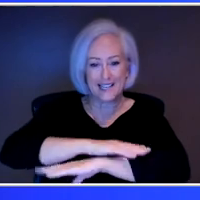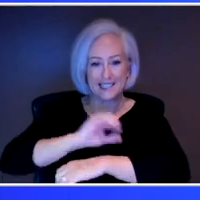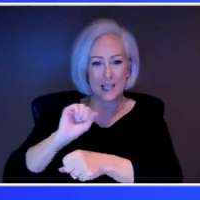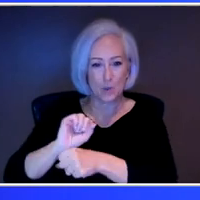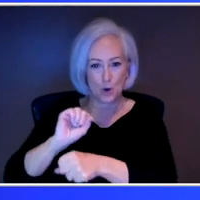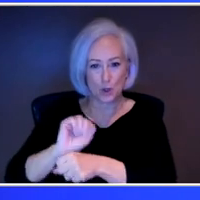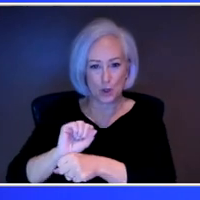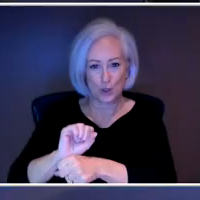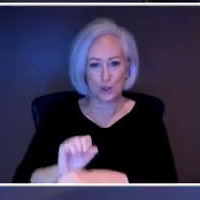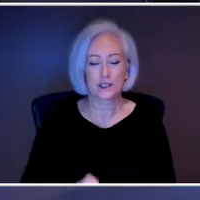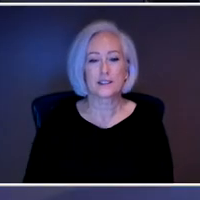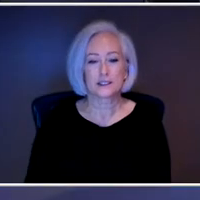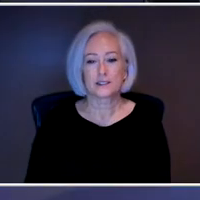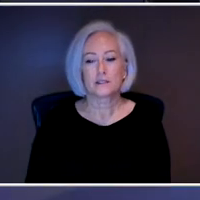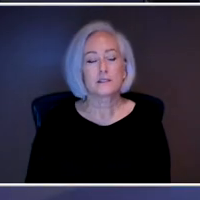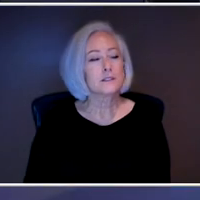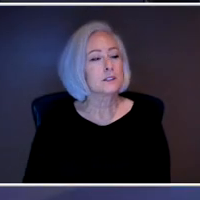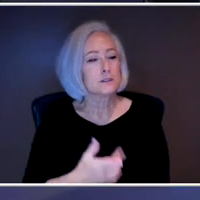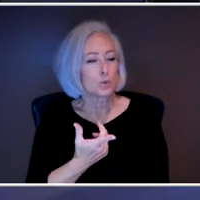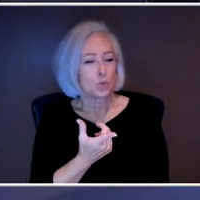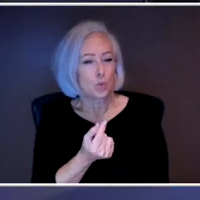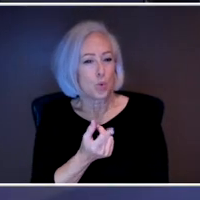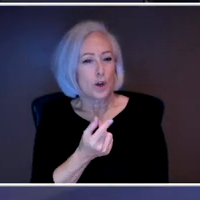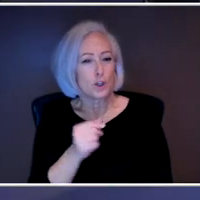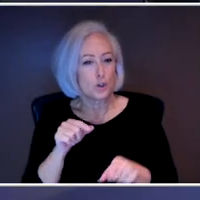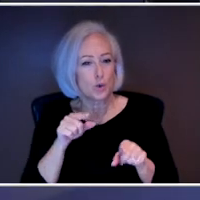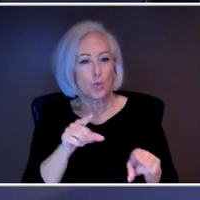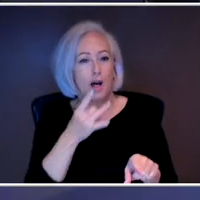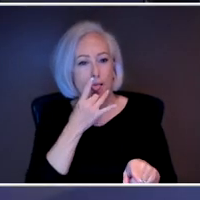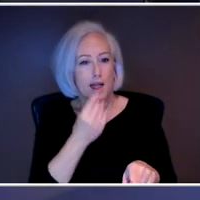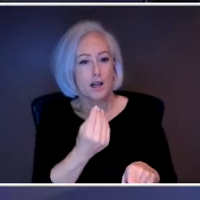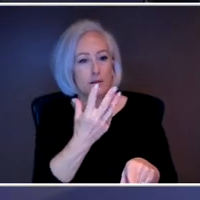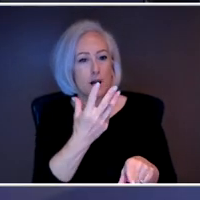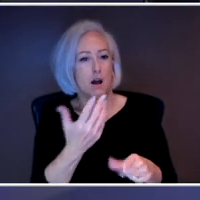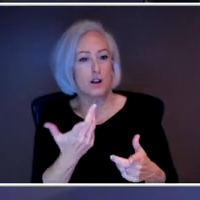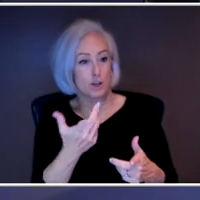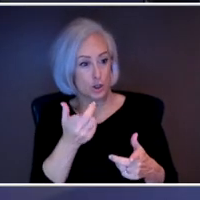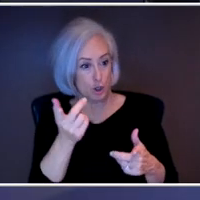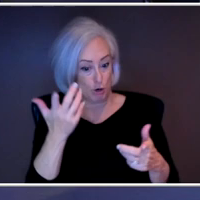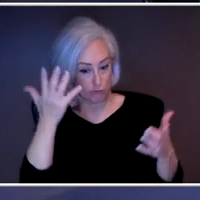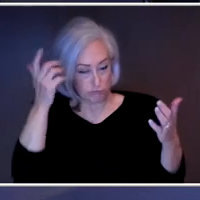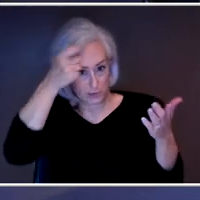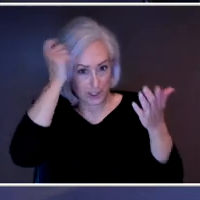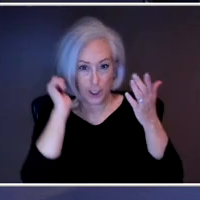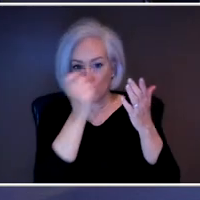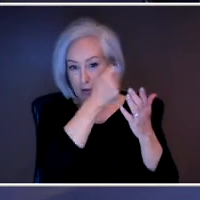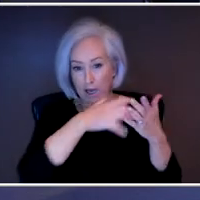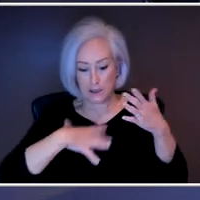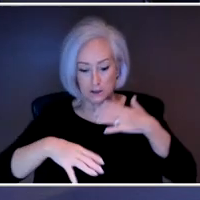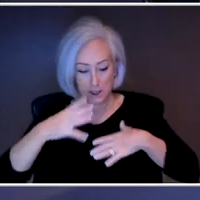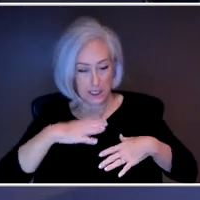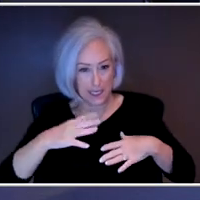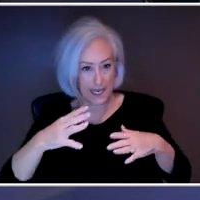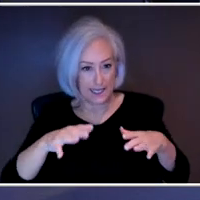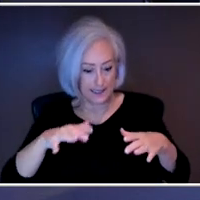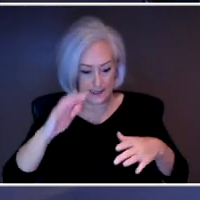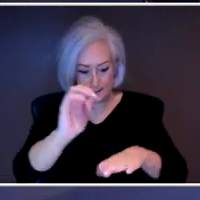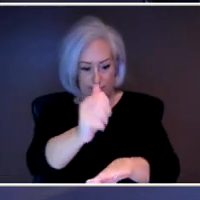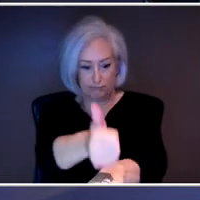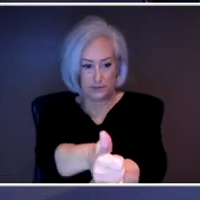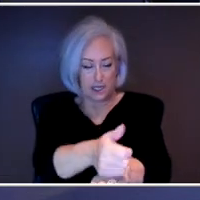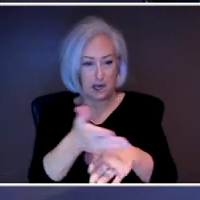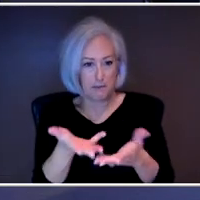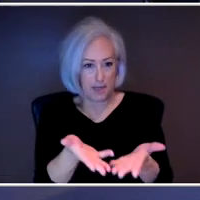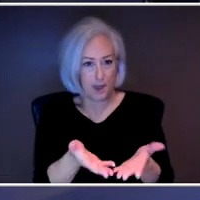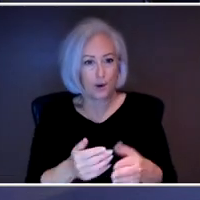And so I was going to ask you, what do you do while the light's on? So you're getting ready. You just have it around you and just around your environment. keep it on your desk at work? Or two